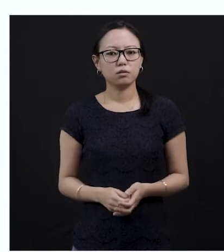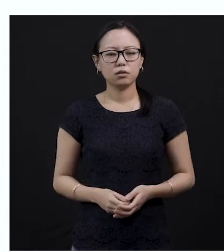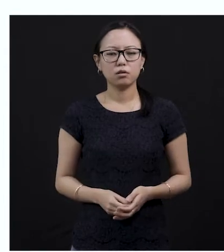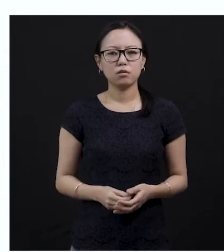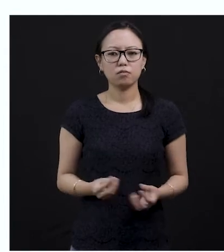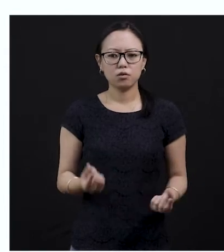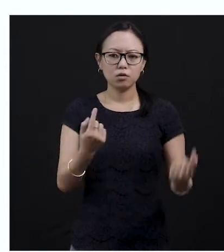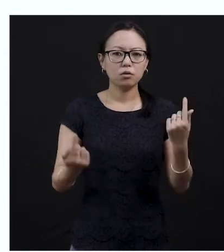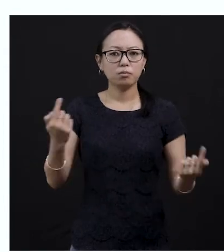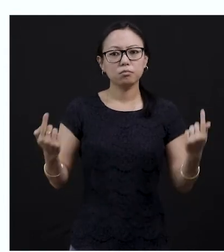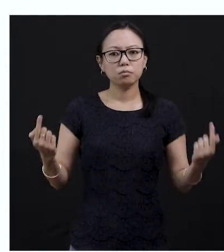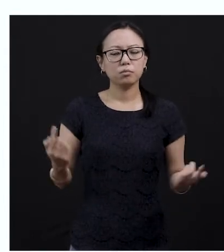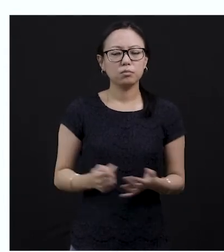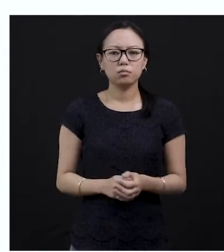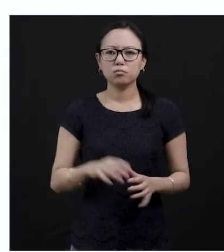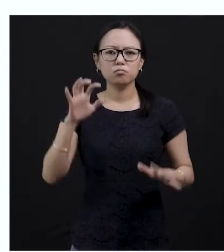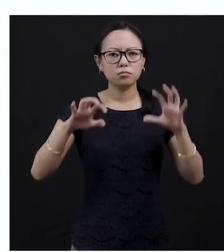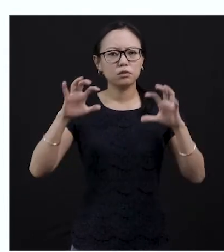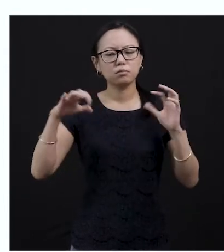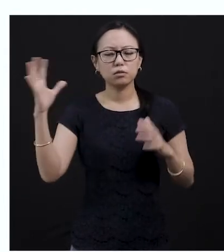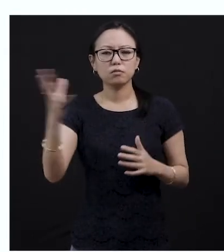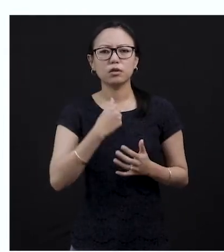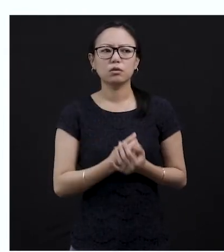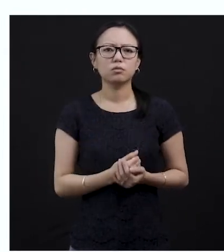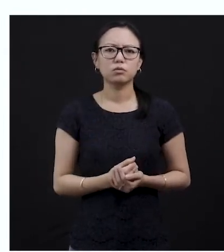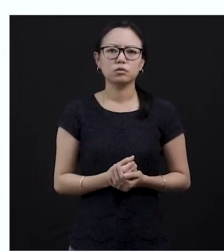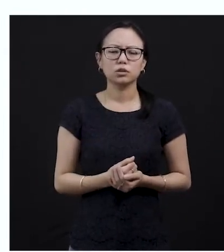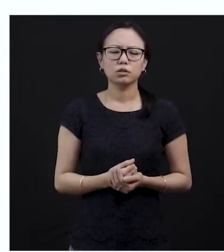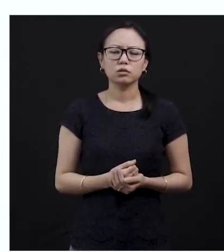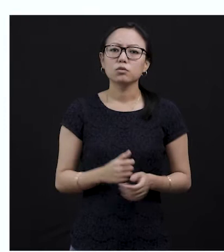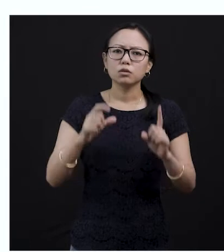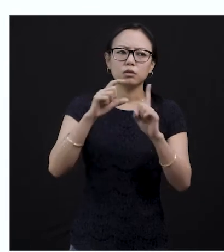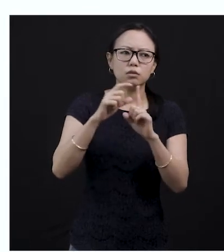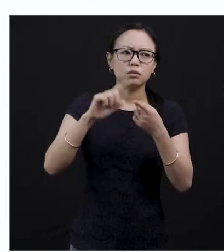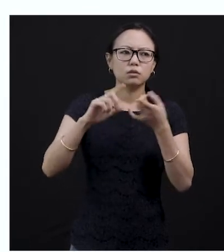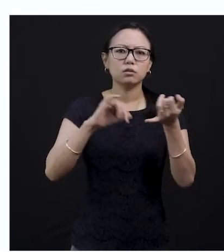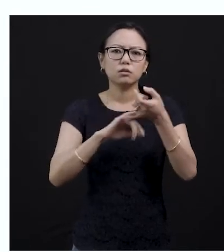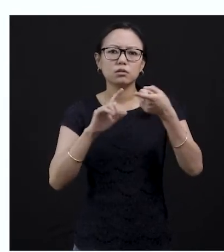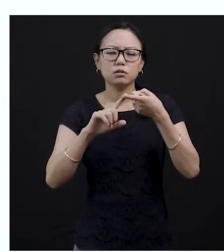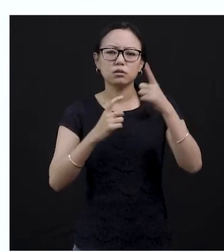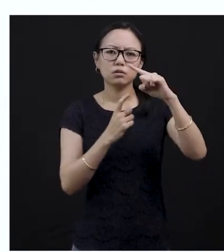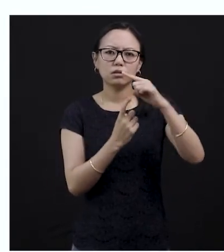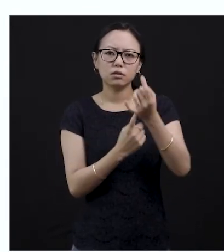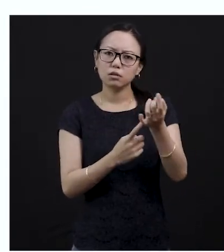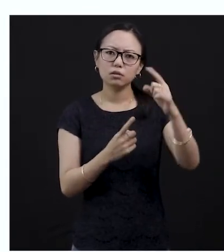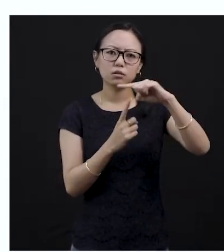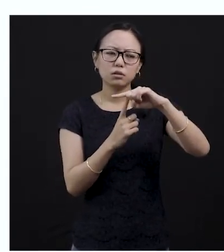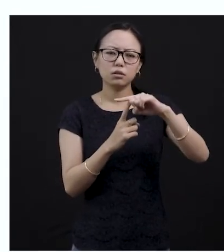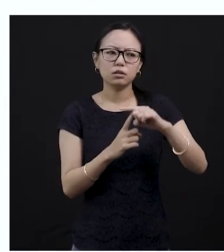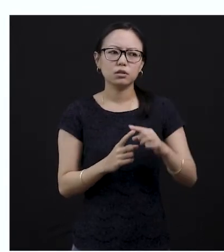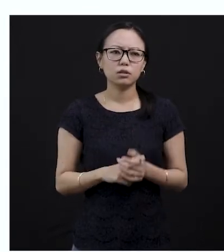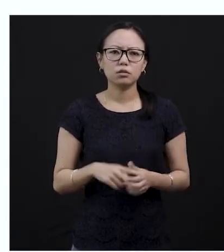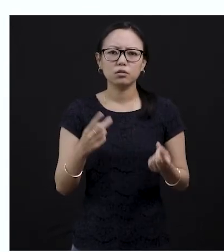So let us see what kind of plants and animals we find in a desert. Here, the first one, let us see a desert habitat.